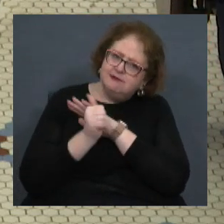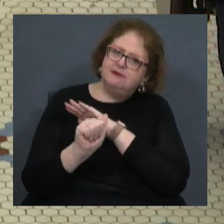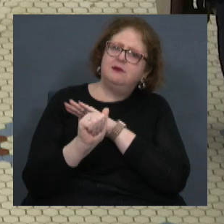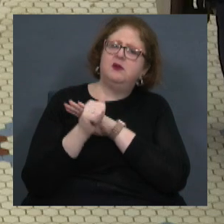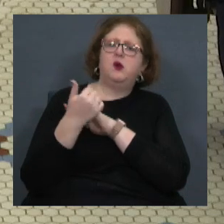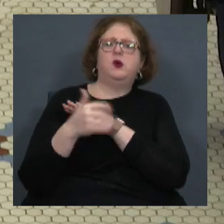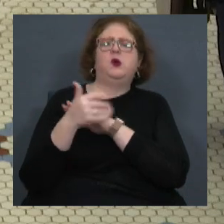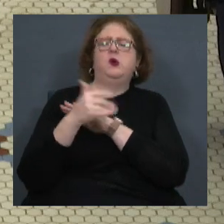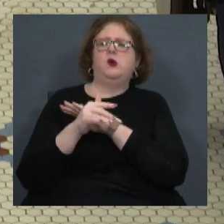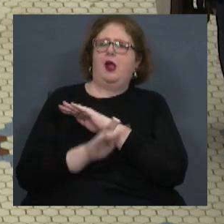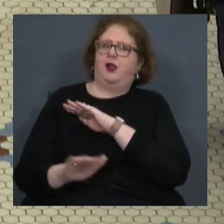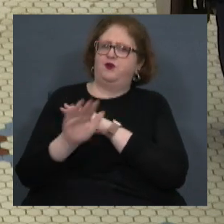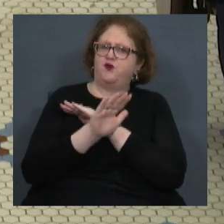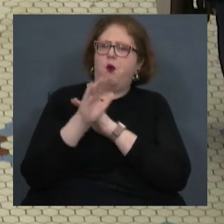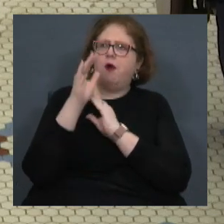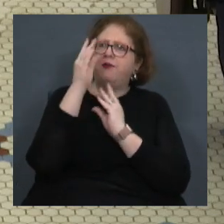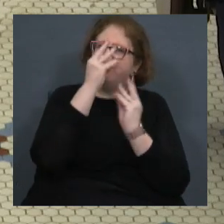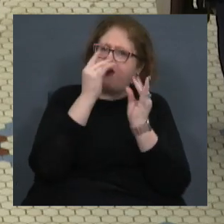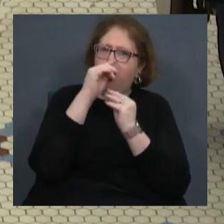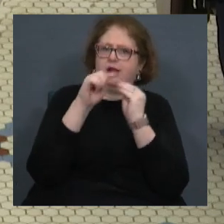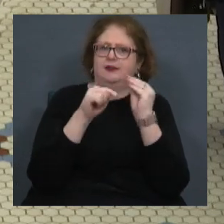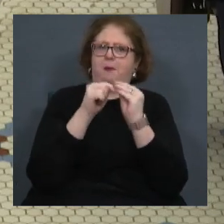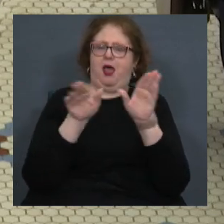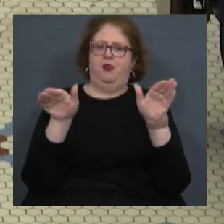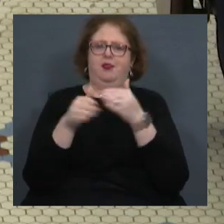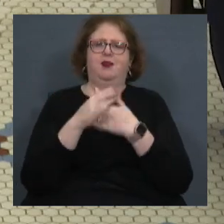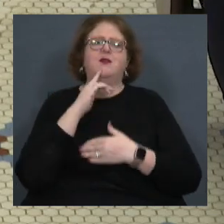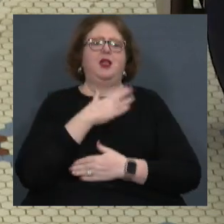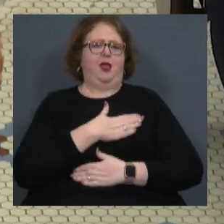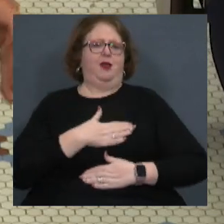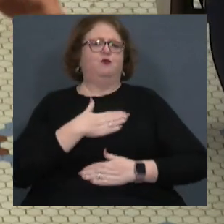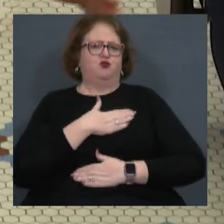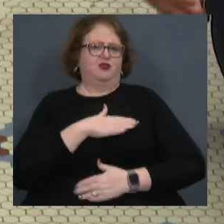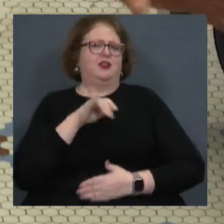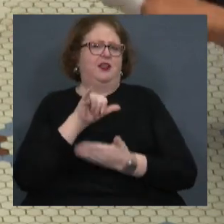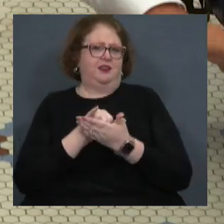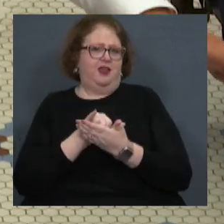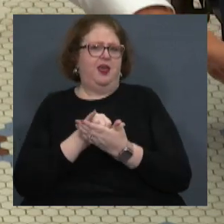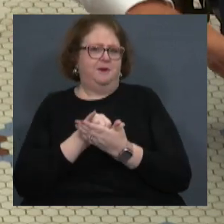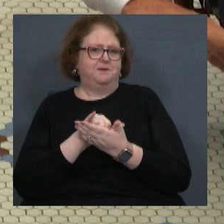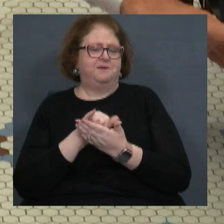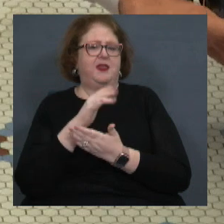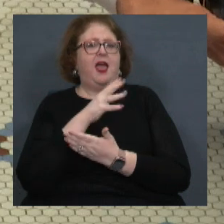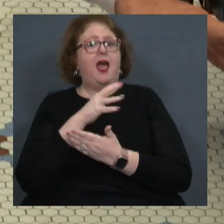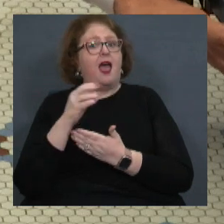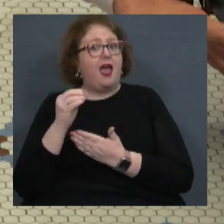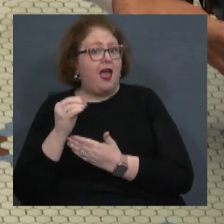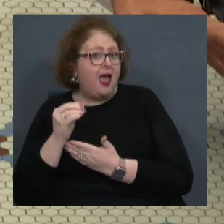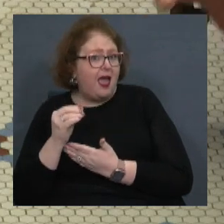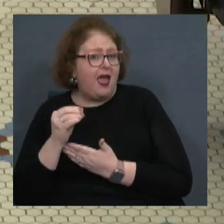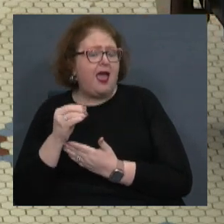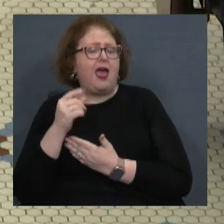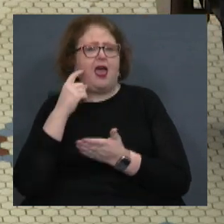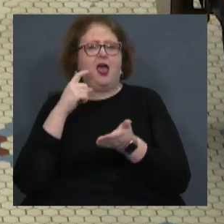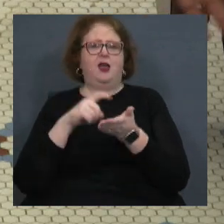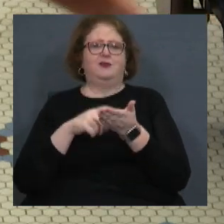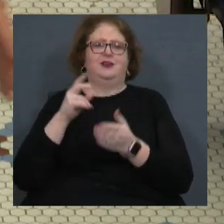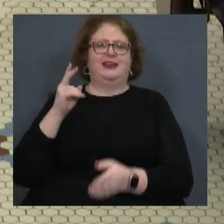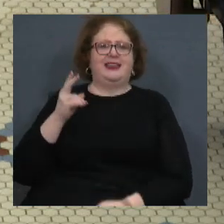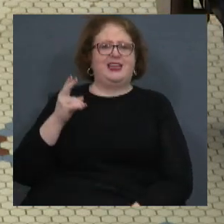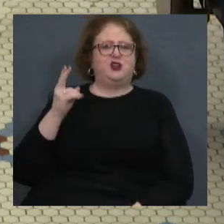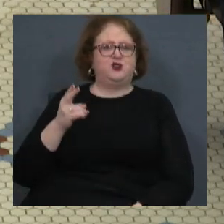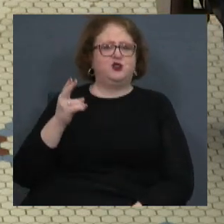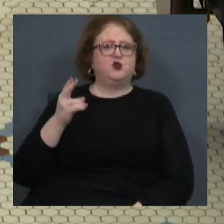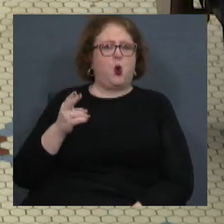that. And you have not left out the historic value of this room. I look down at this